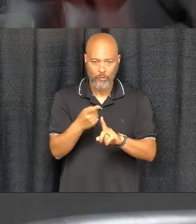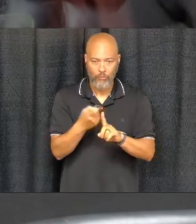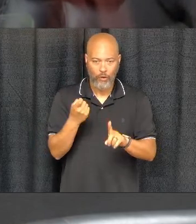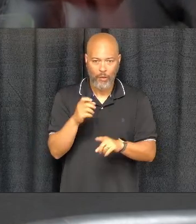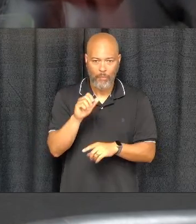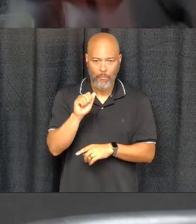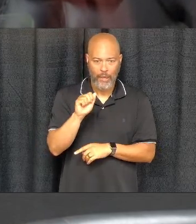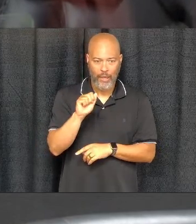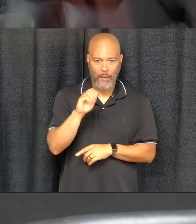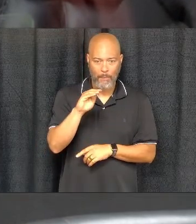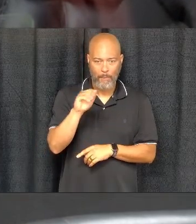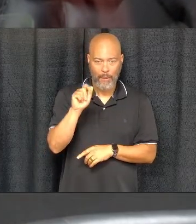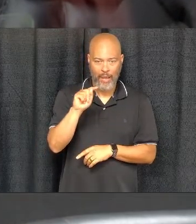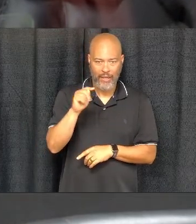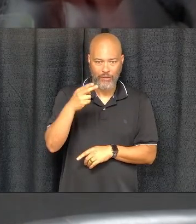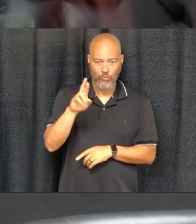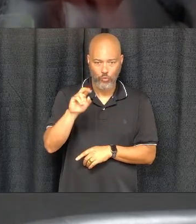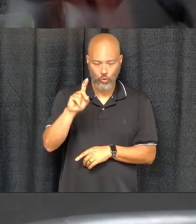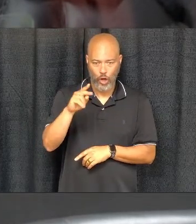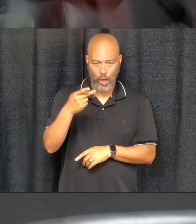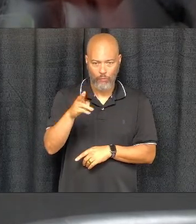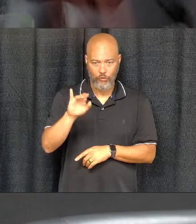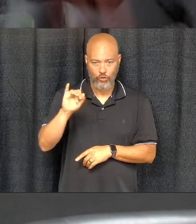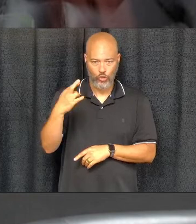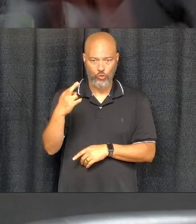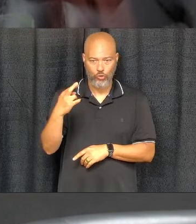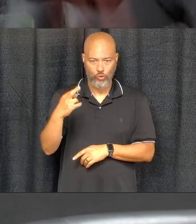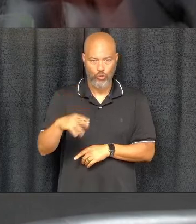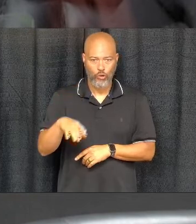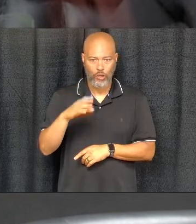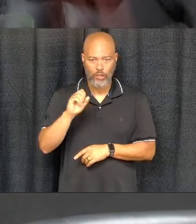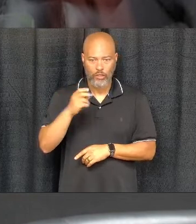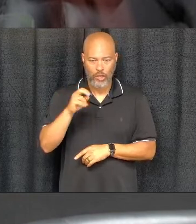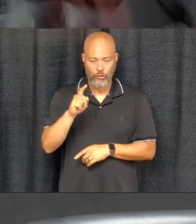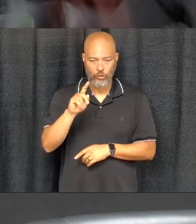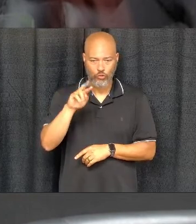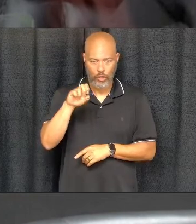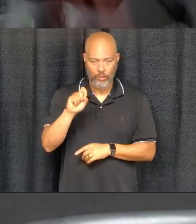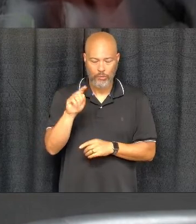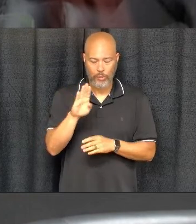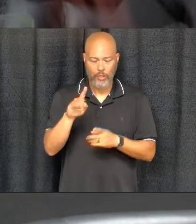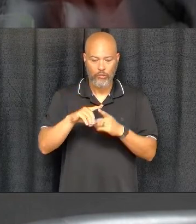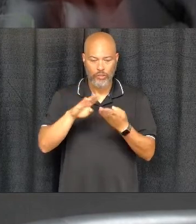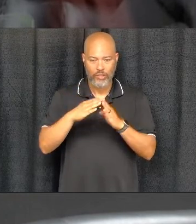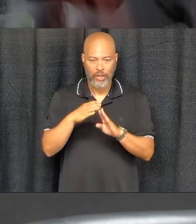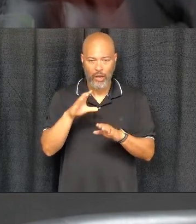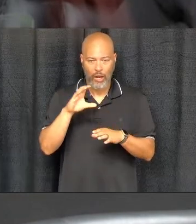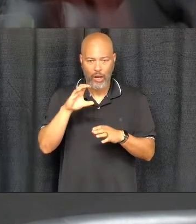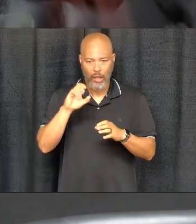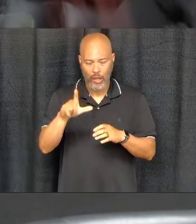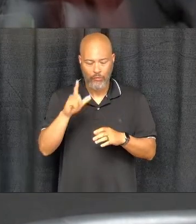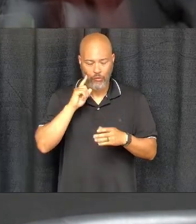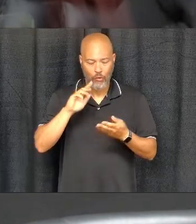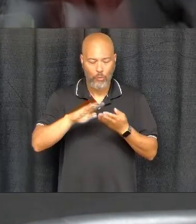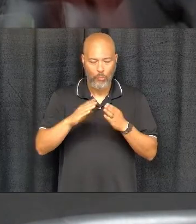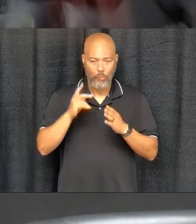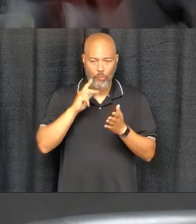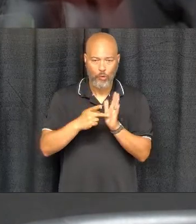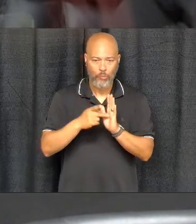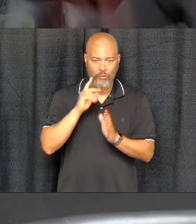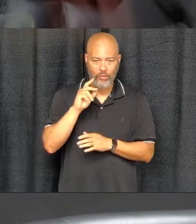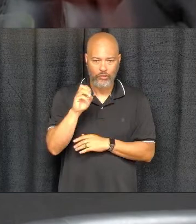from Matt H. Rudolph Jr., Credit Shelter Trust B, to the city of Clarksville for the purpose of a sewer pump